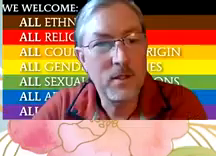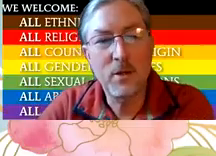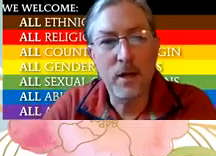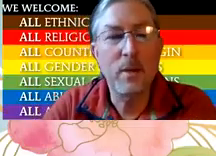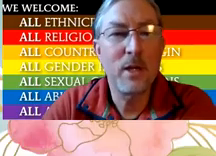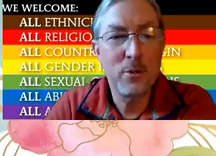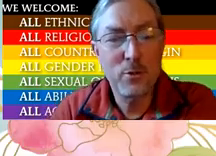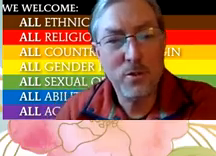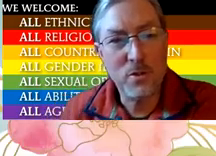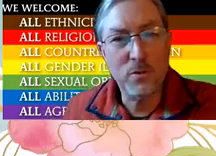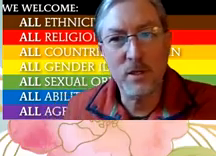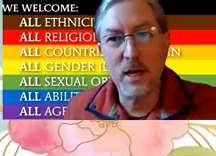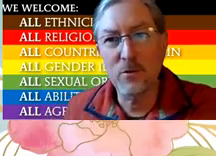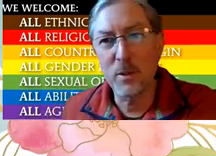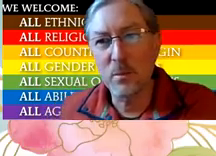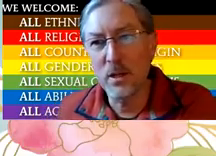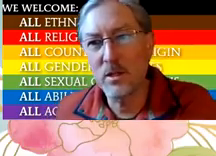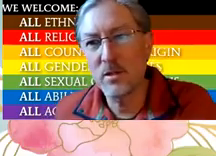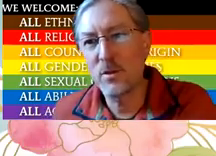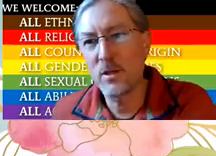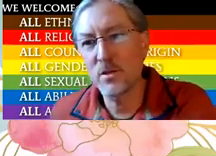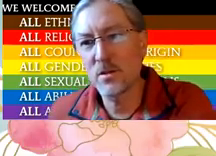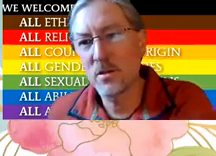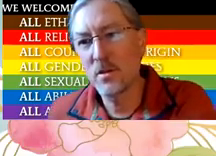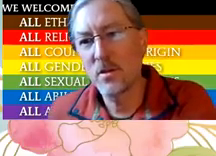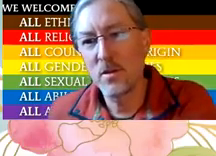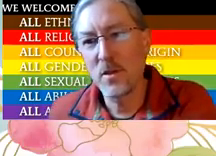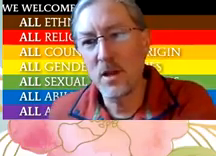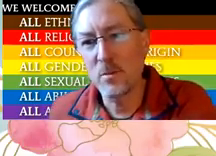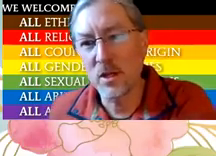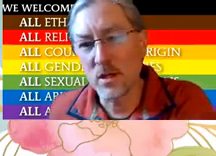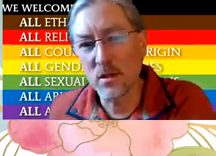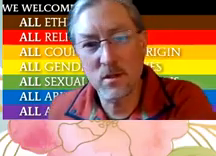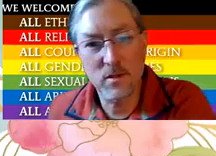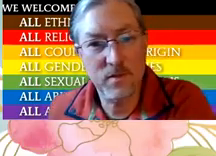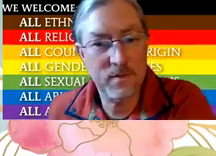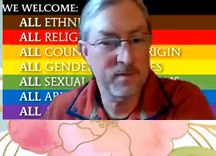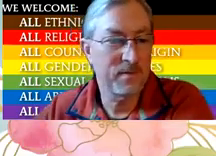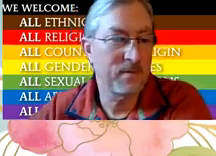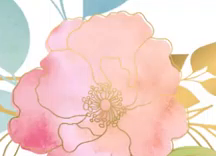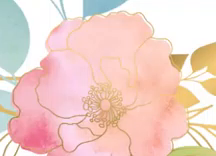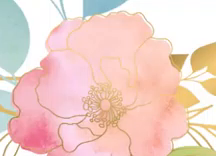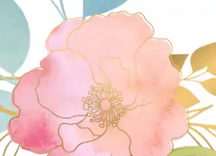I did not know that. I mean, I knew it was the Cyrillic alphabet, but I didn't realize the namesake.